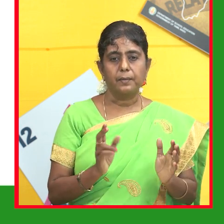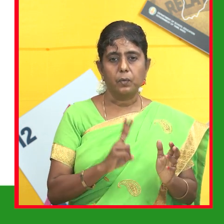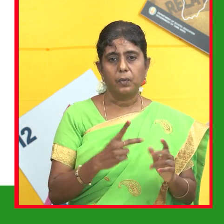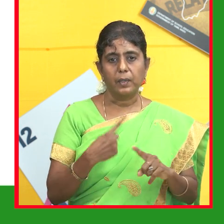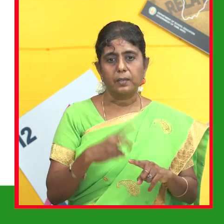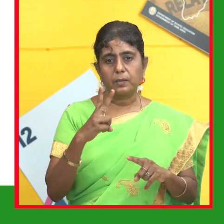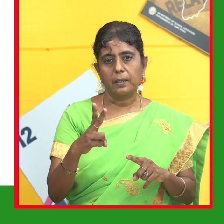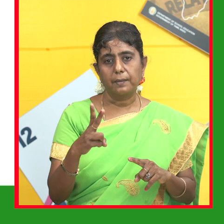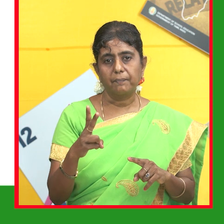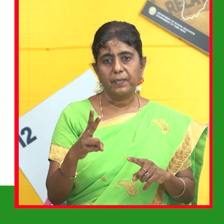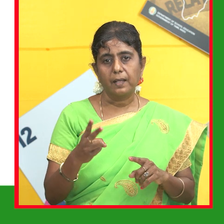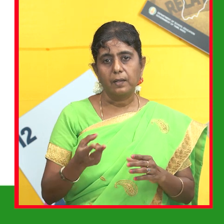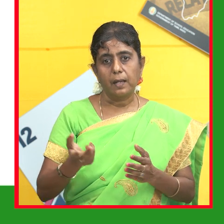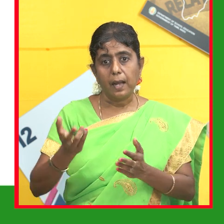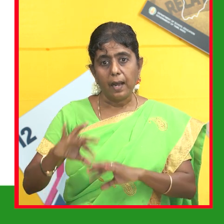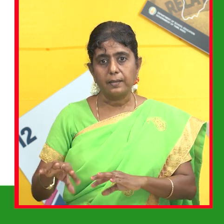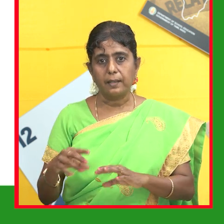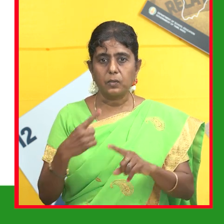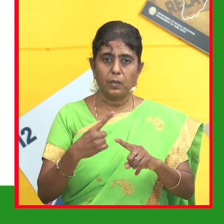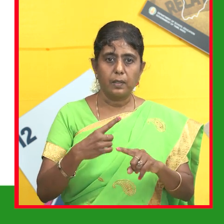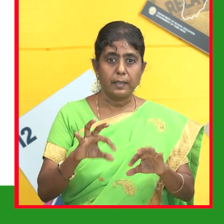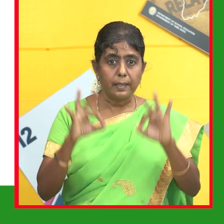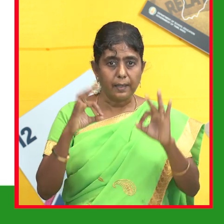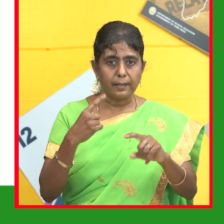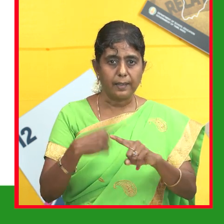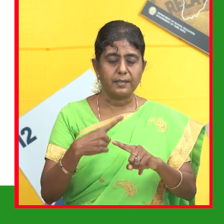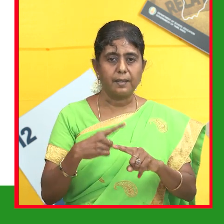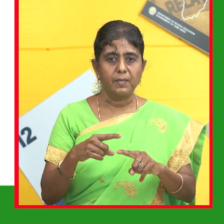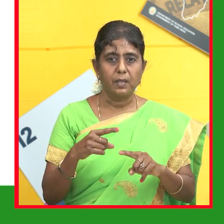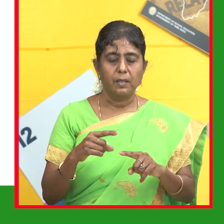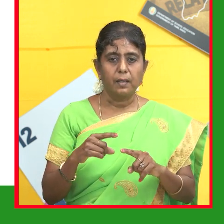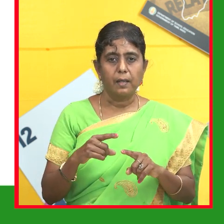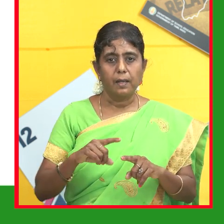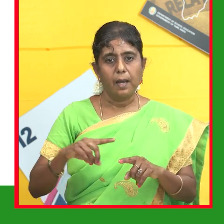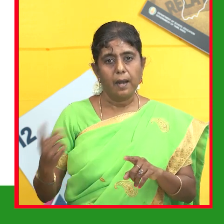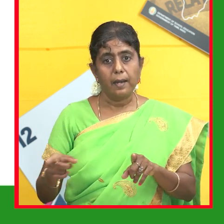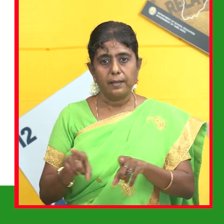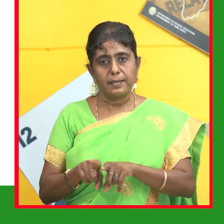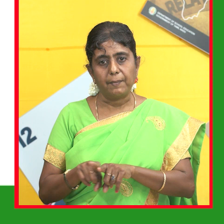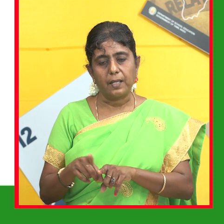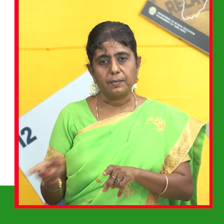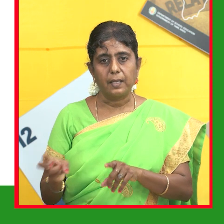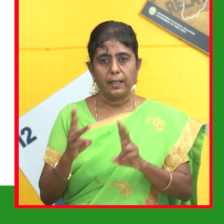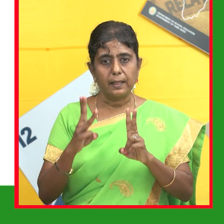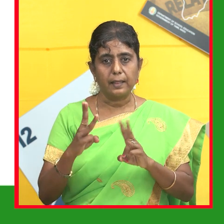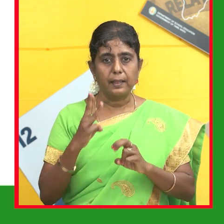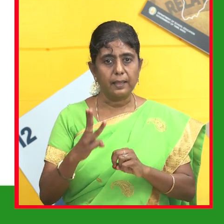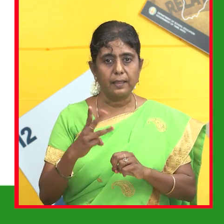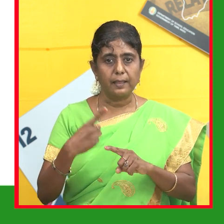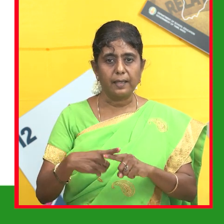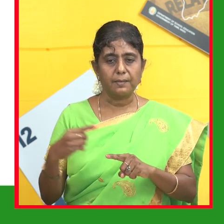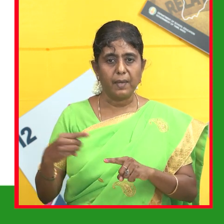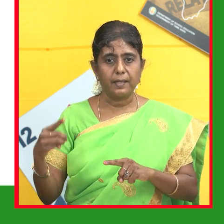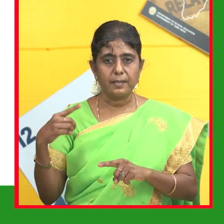should be 2x squared. Then we have to add the x terms, that both are the other corresponding terms. 3x and minus